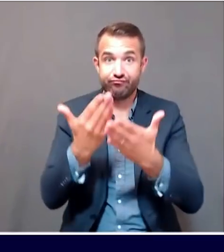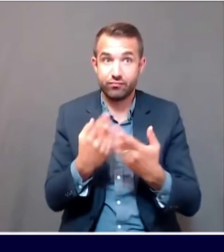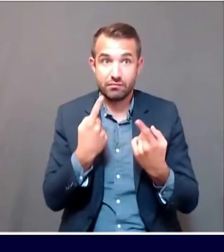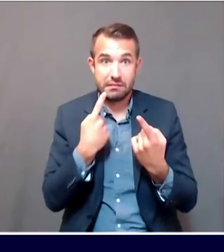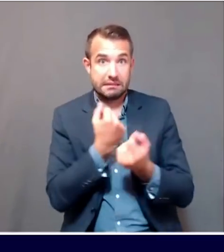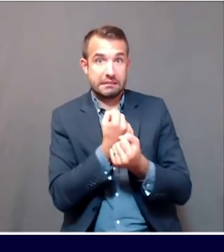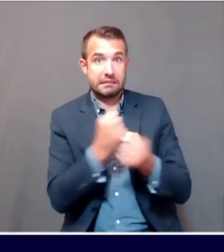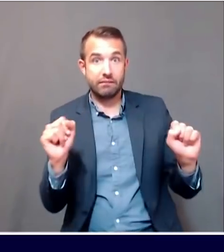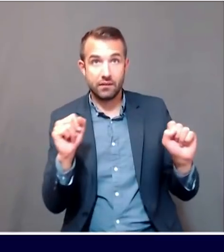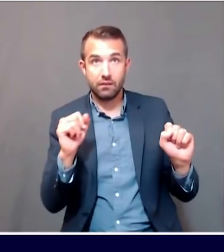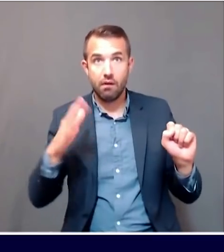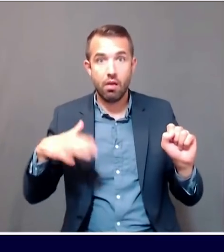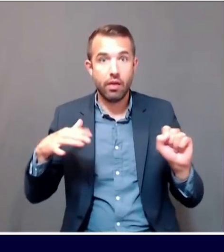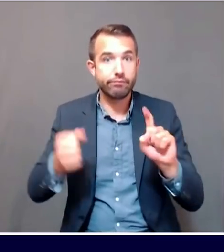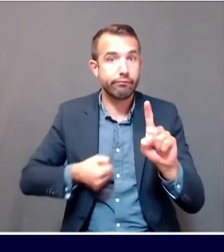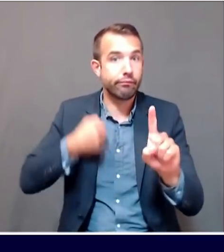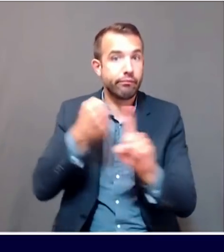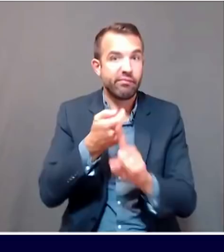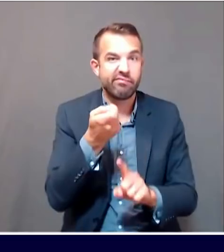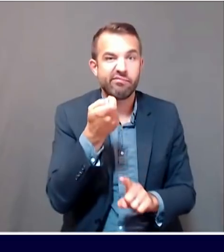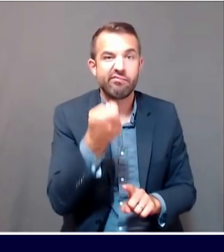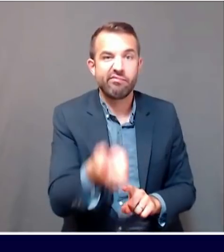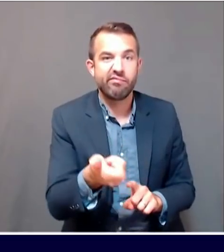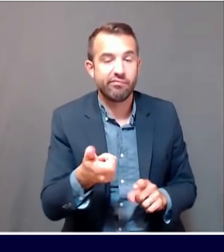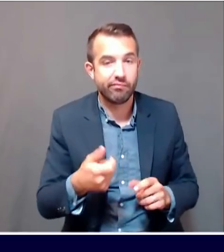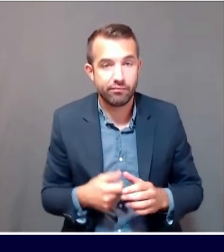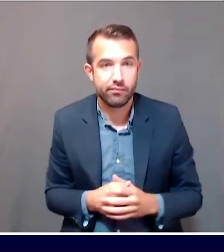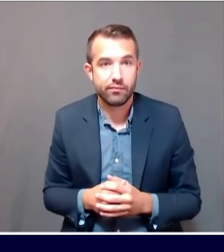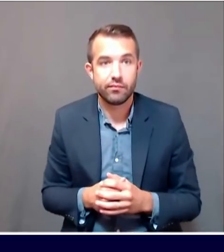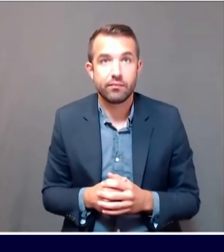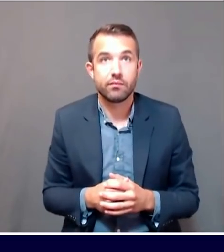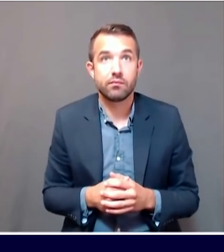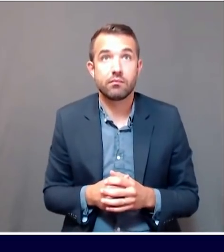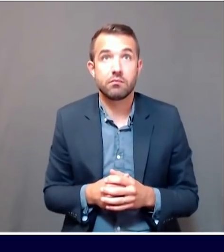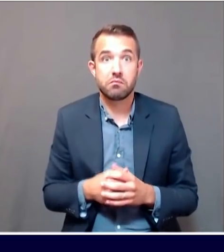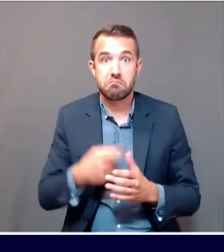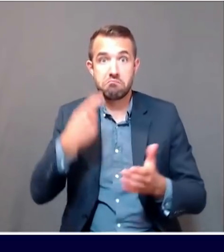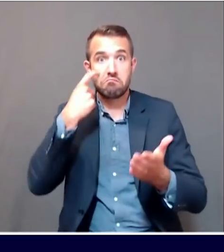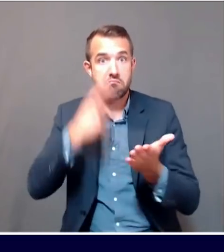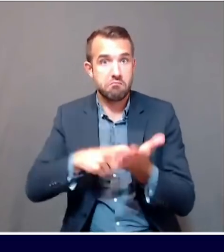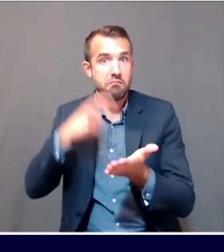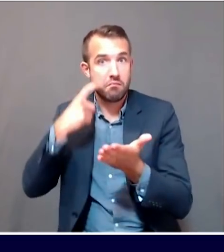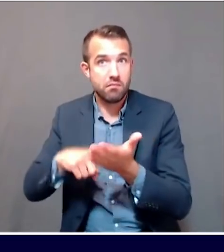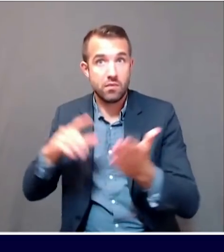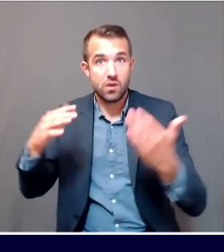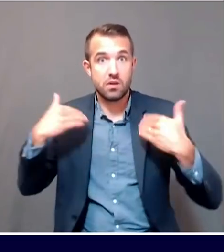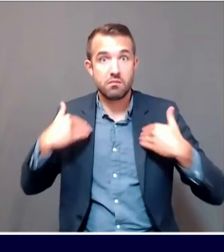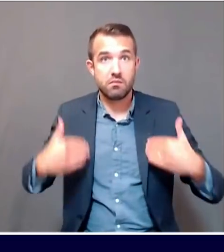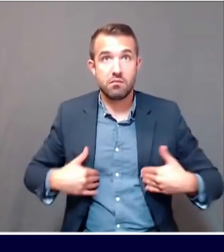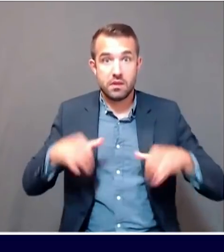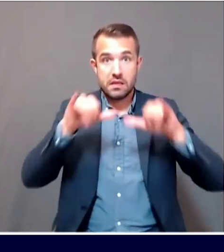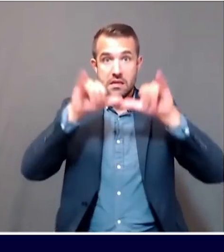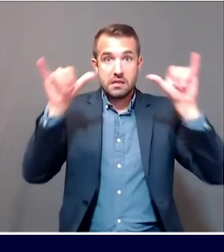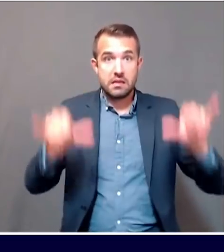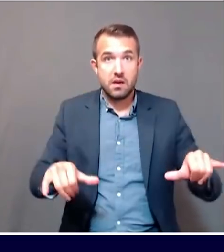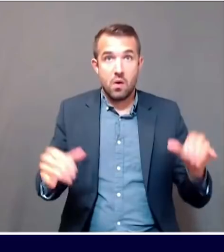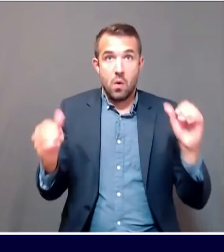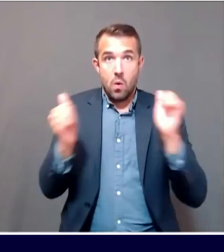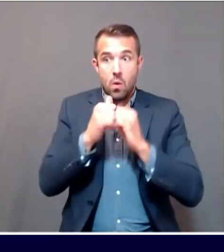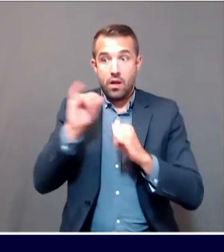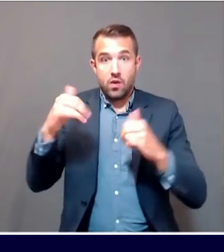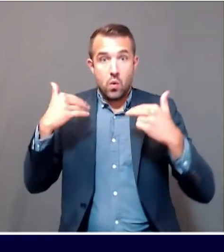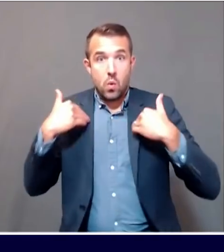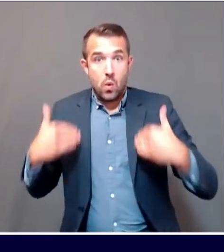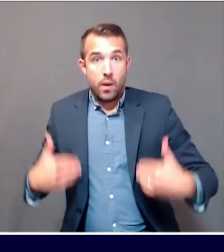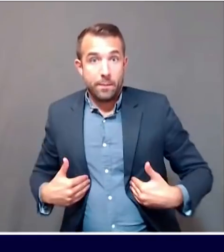effects. In addition, it promoted and prompted the immune response among humans that we know to be